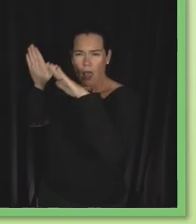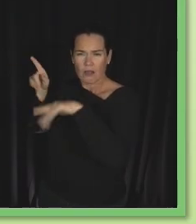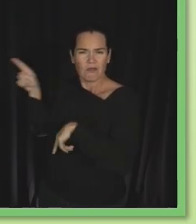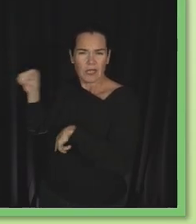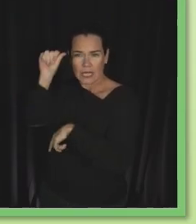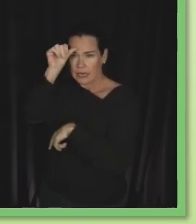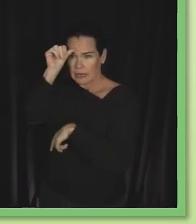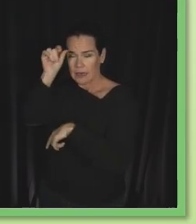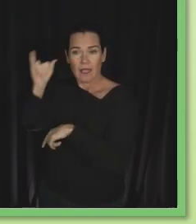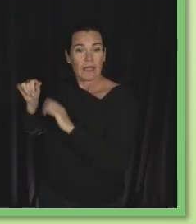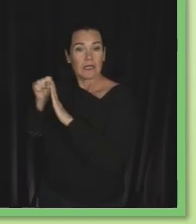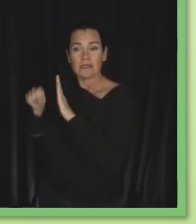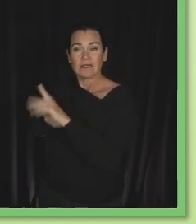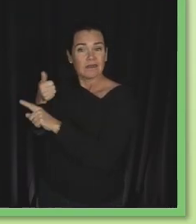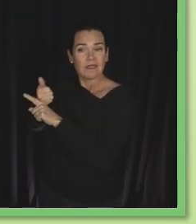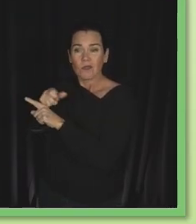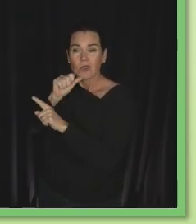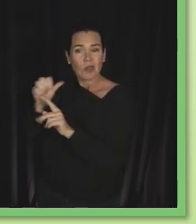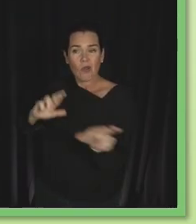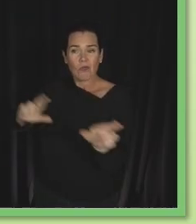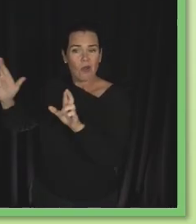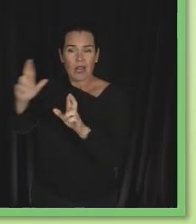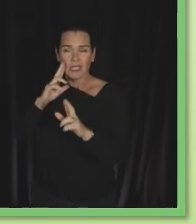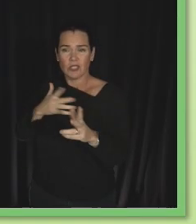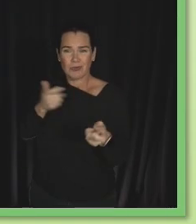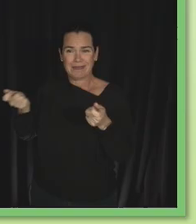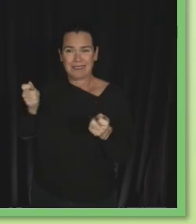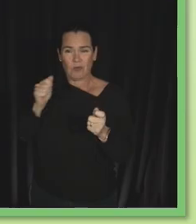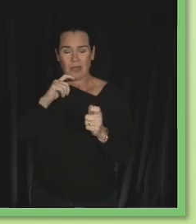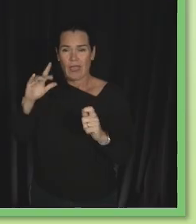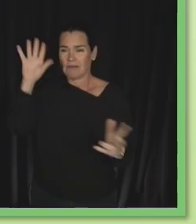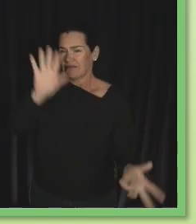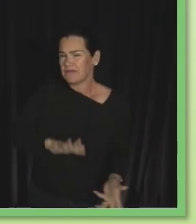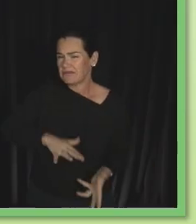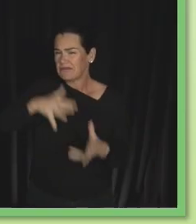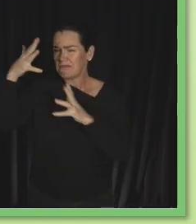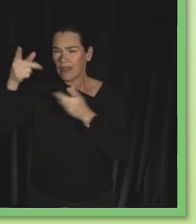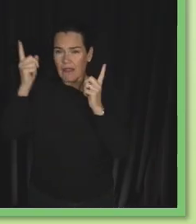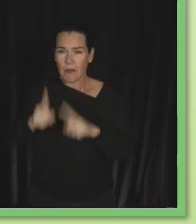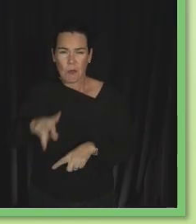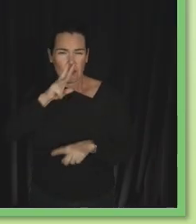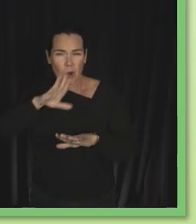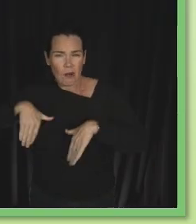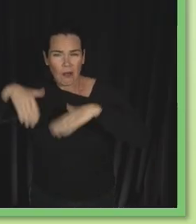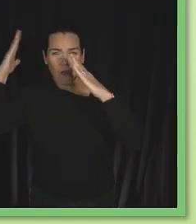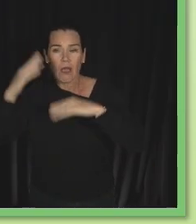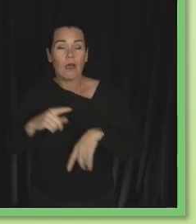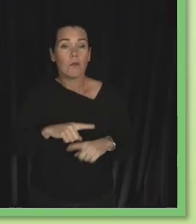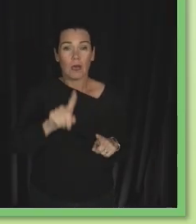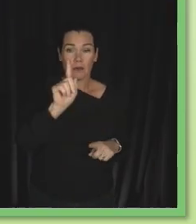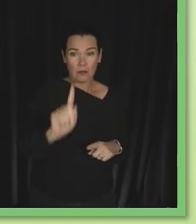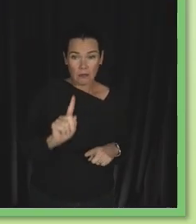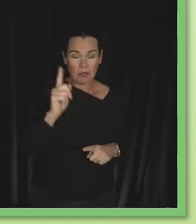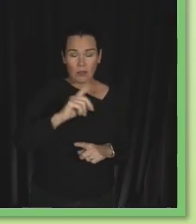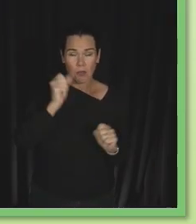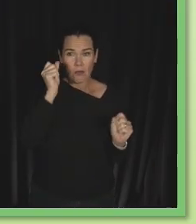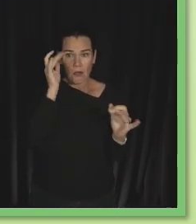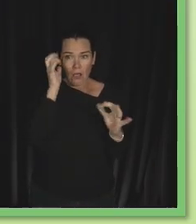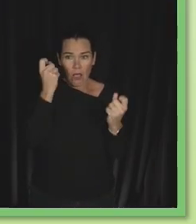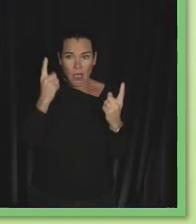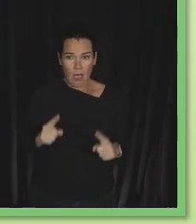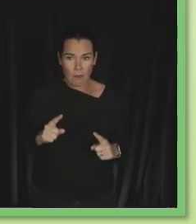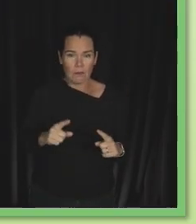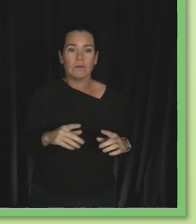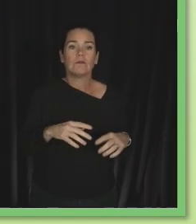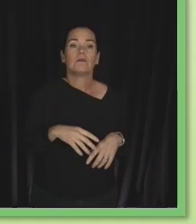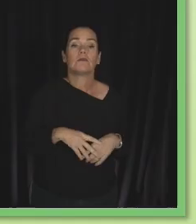state was not prepared to handle the scale of that disaster, but something remarkable happened. The tech